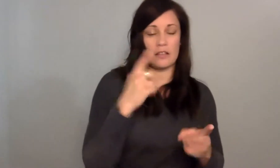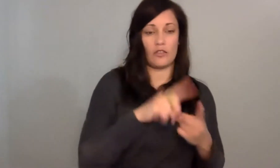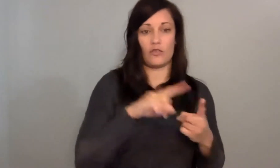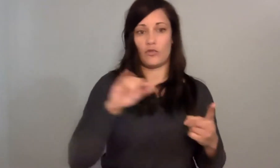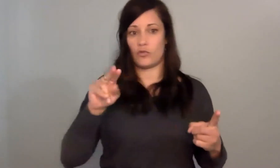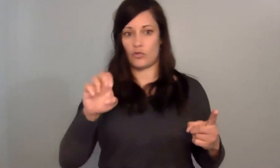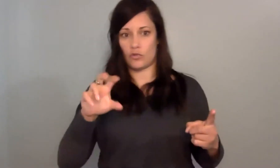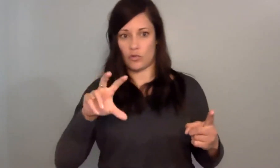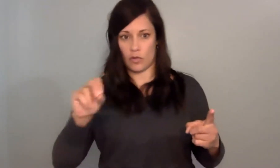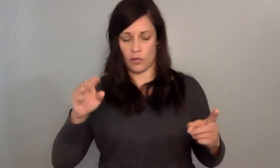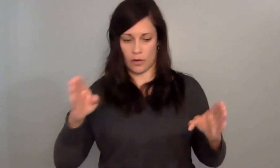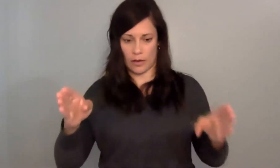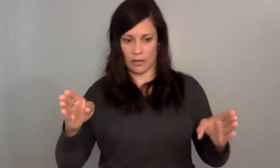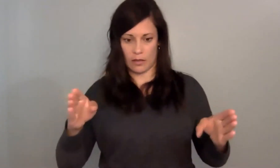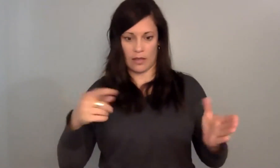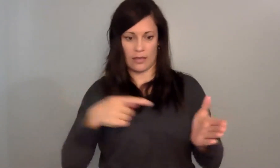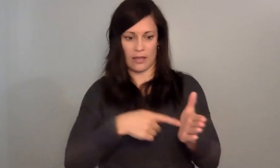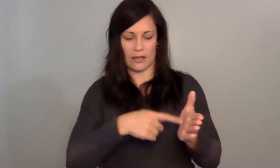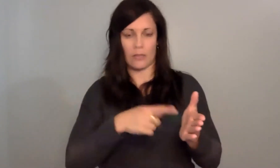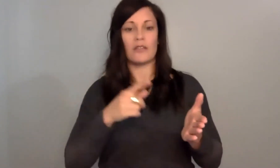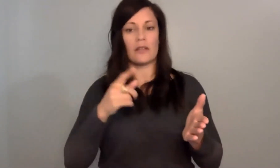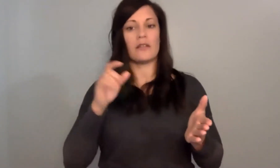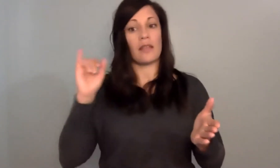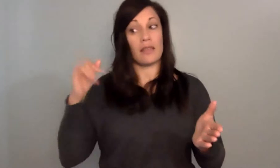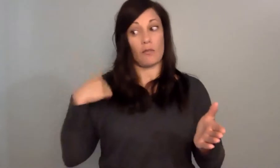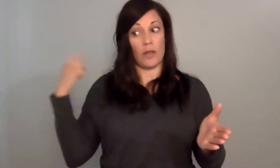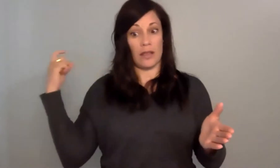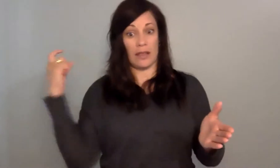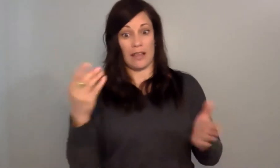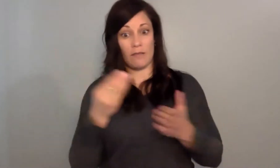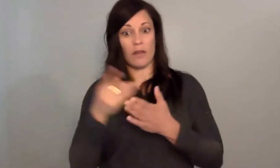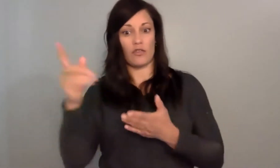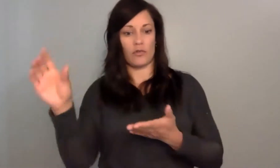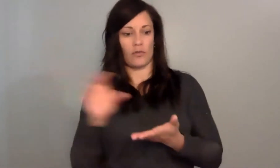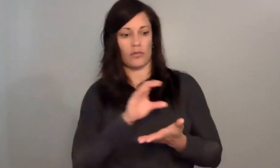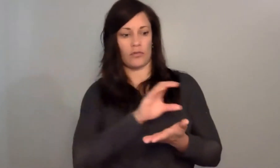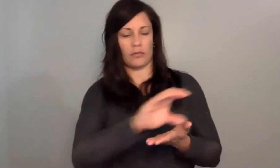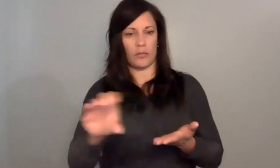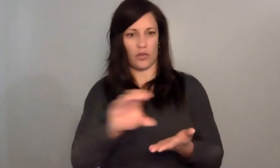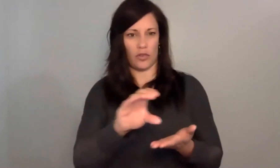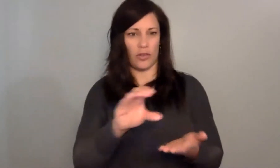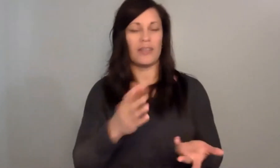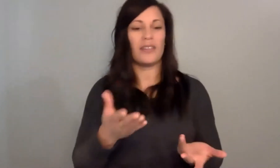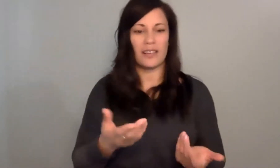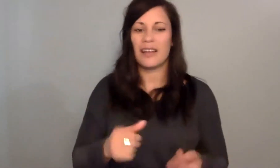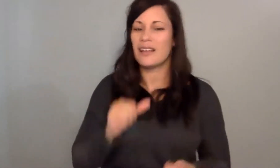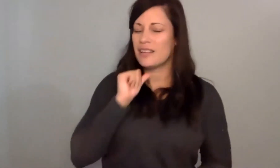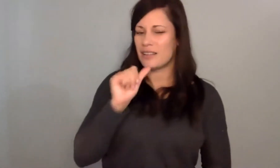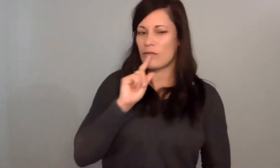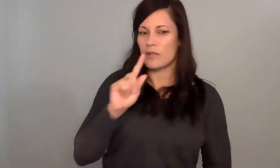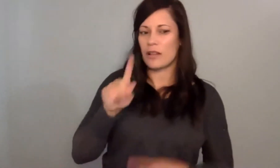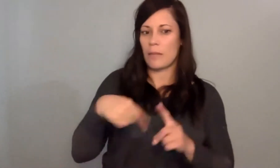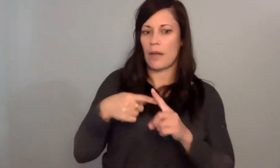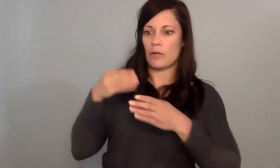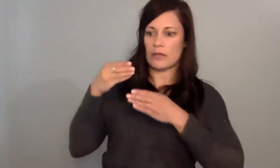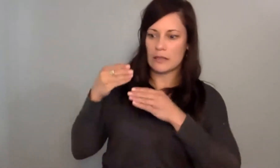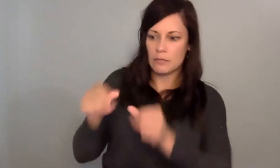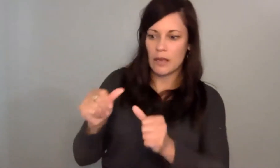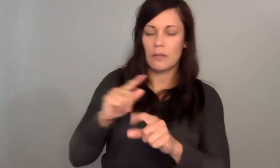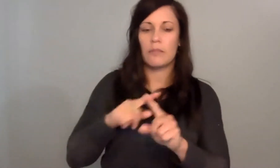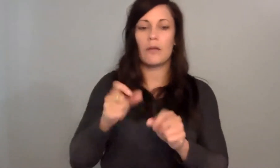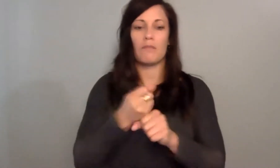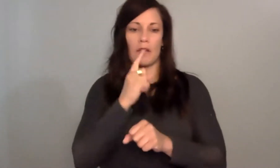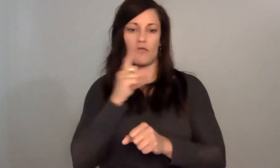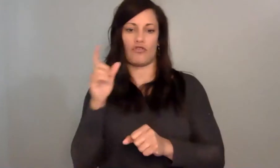as a way to sort of properly account for the funding that we're giving you. So it's not a question of spending it as much as it is about accounting for it properly.